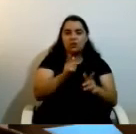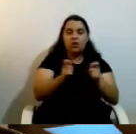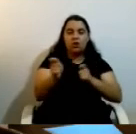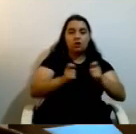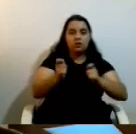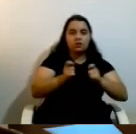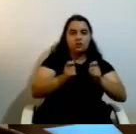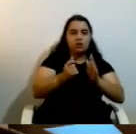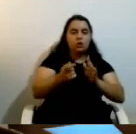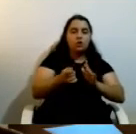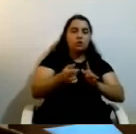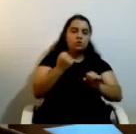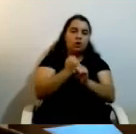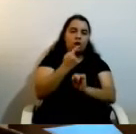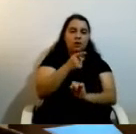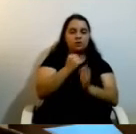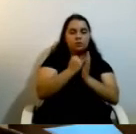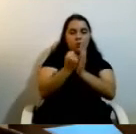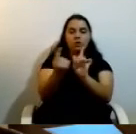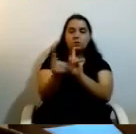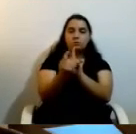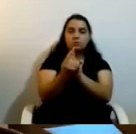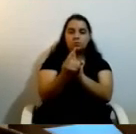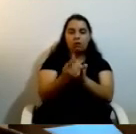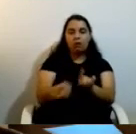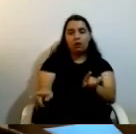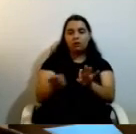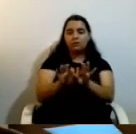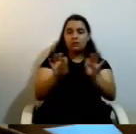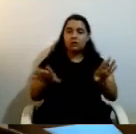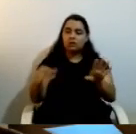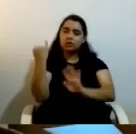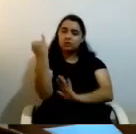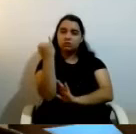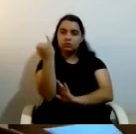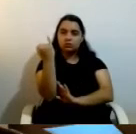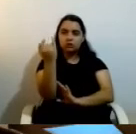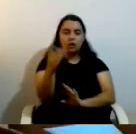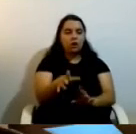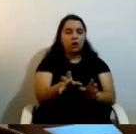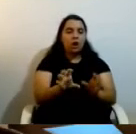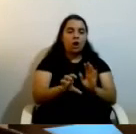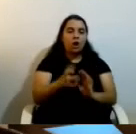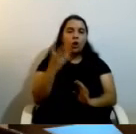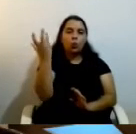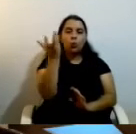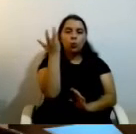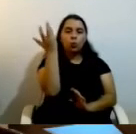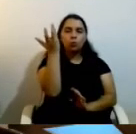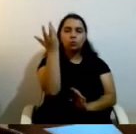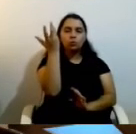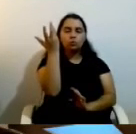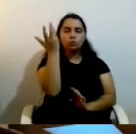as their institutions, with the same organizational culture, same hierarchical